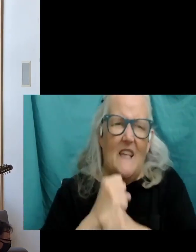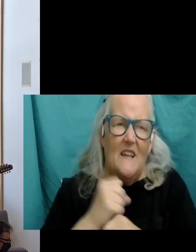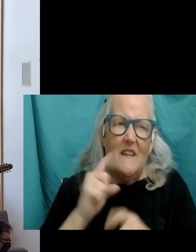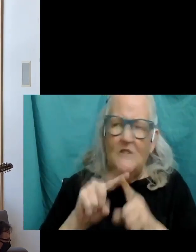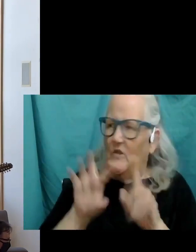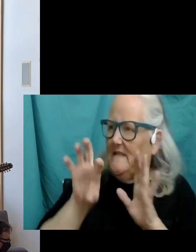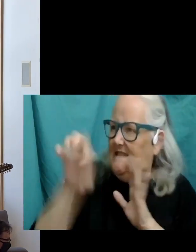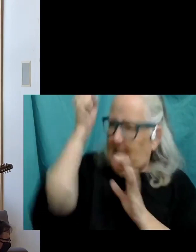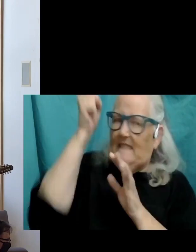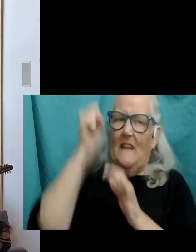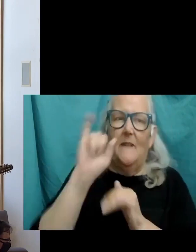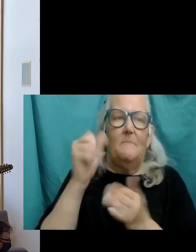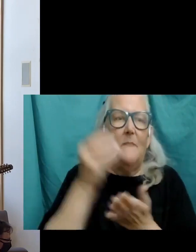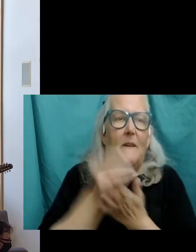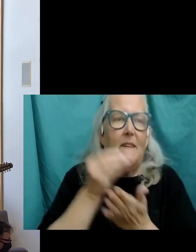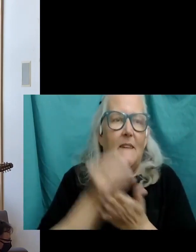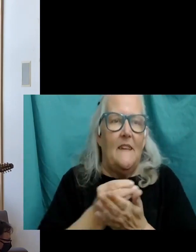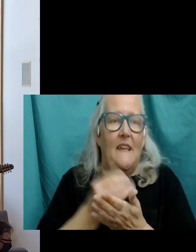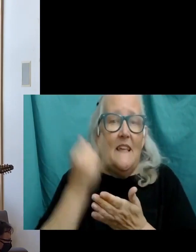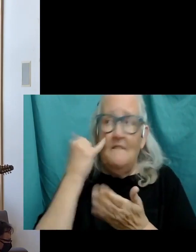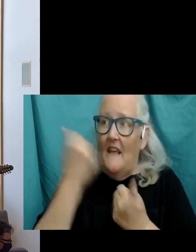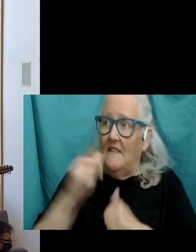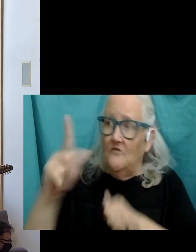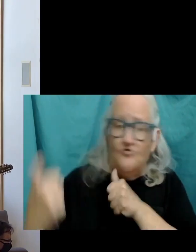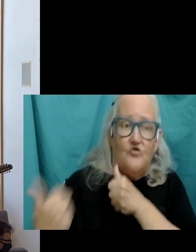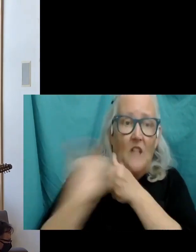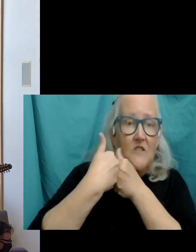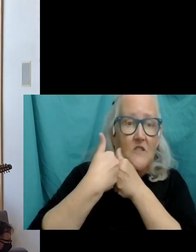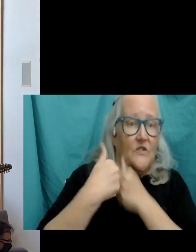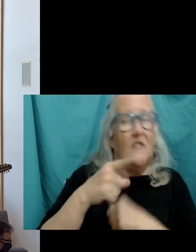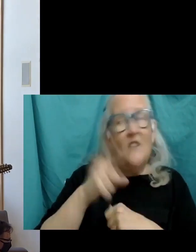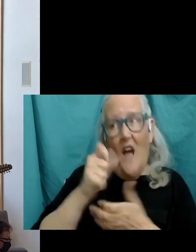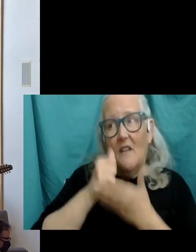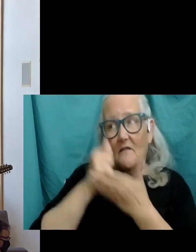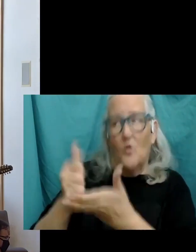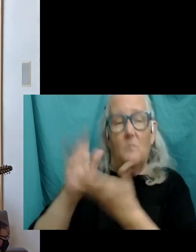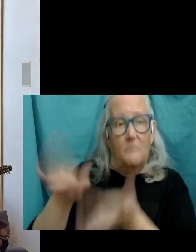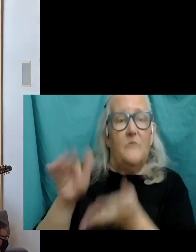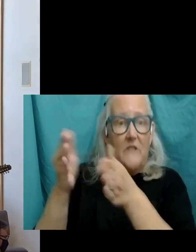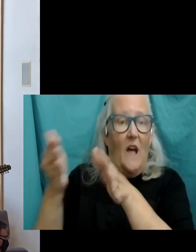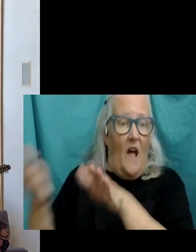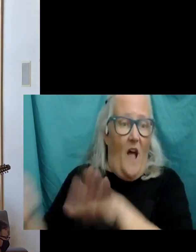jewel. If anyone stands against us, you'll help them to die.